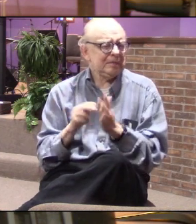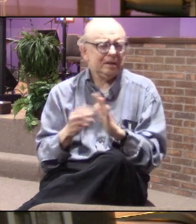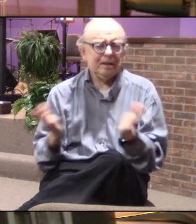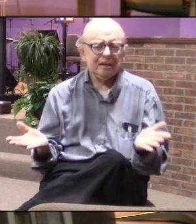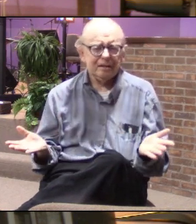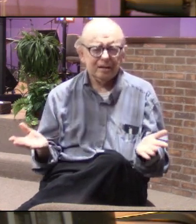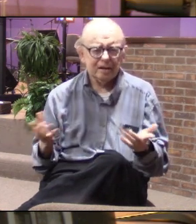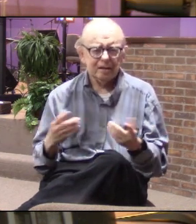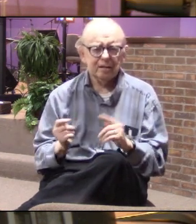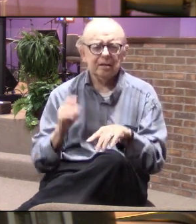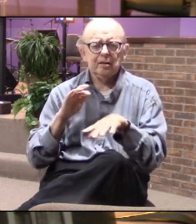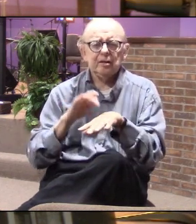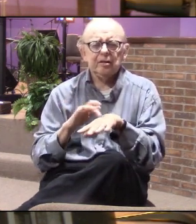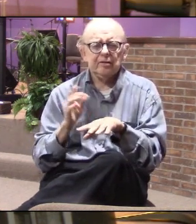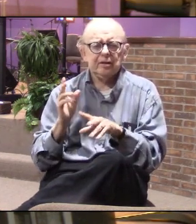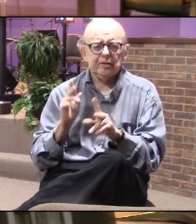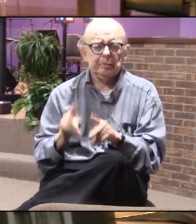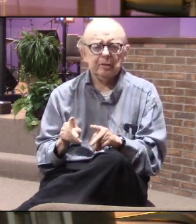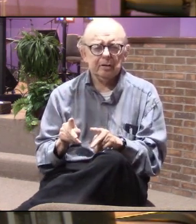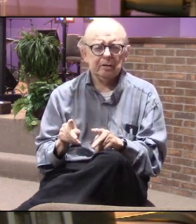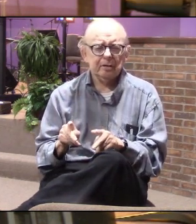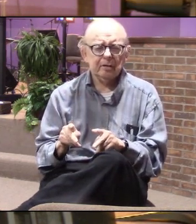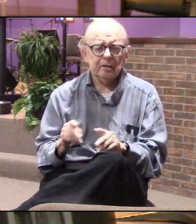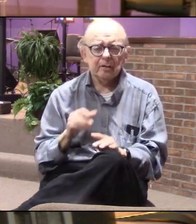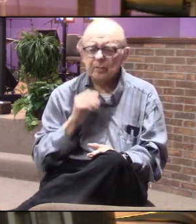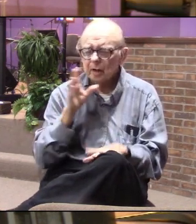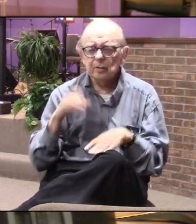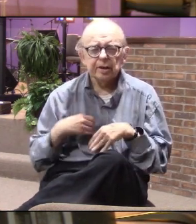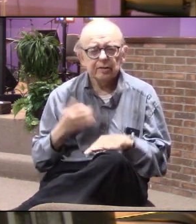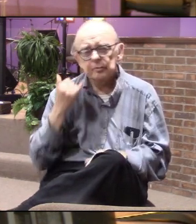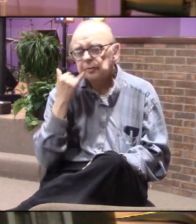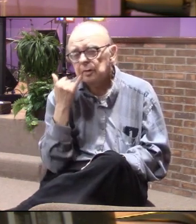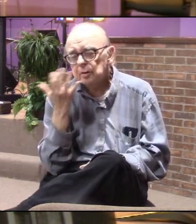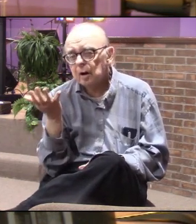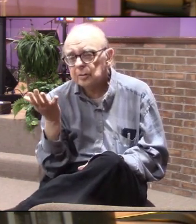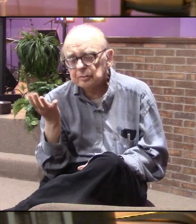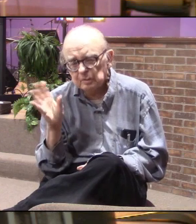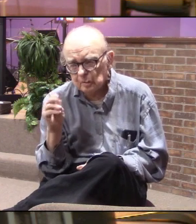And you try reaching out to the people and they won't take your phone call.